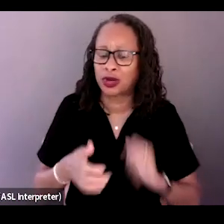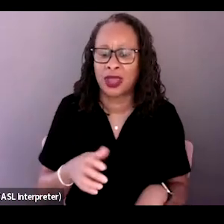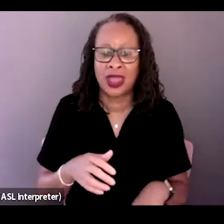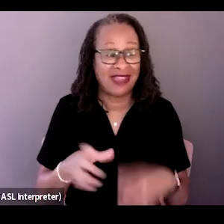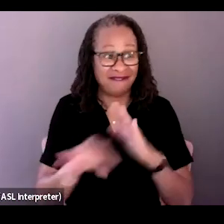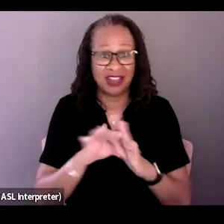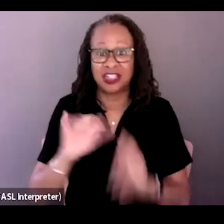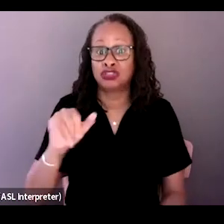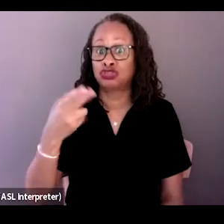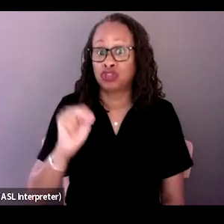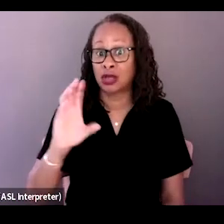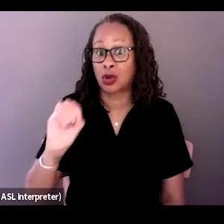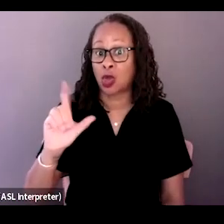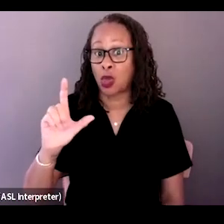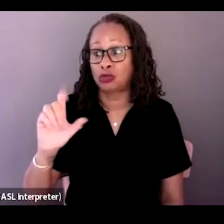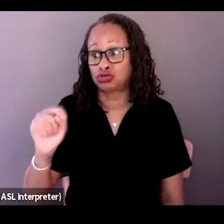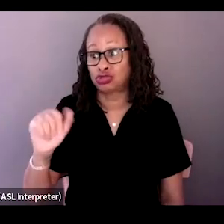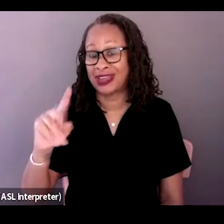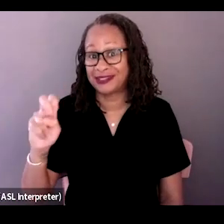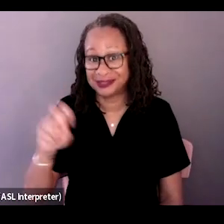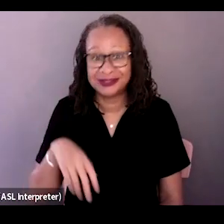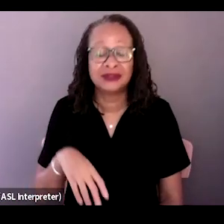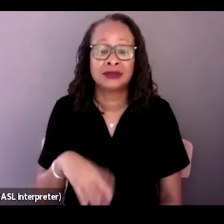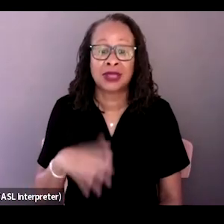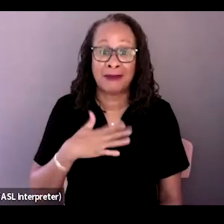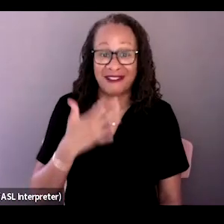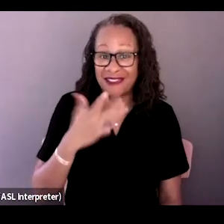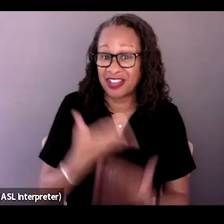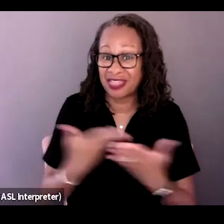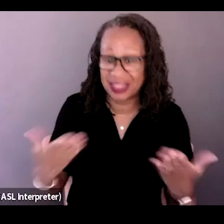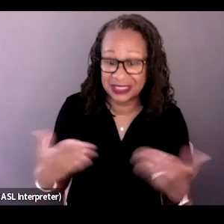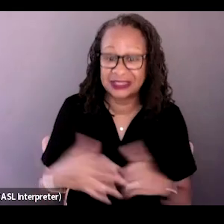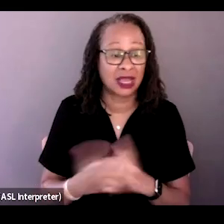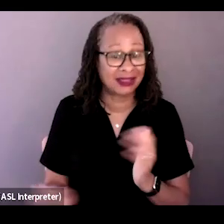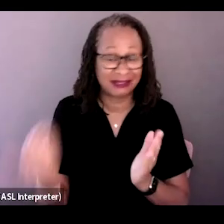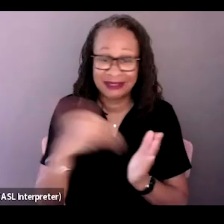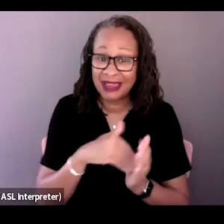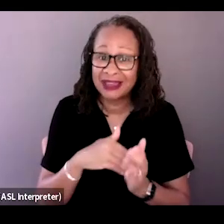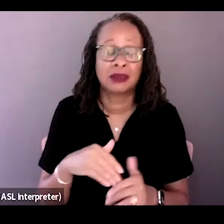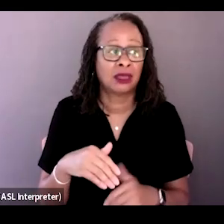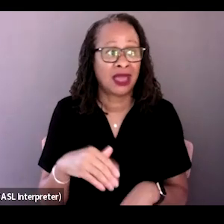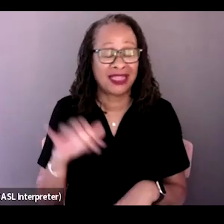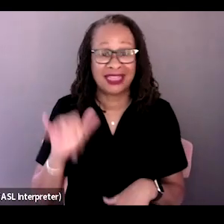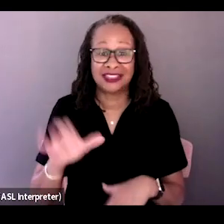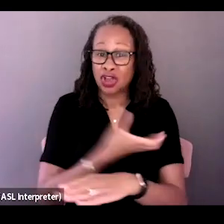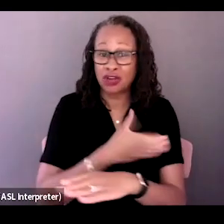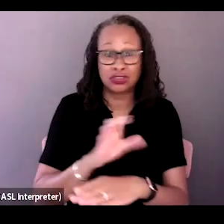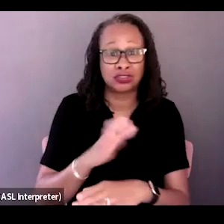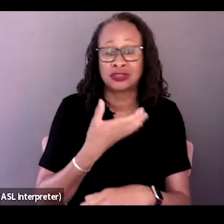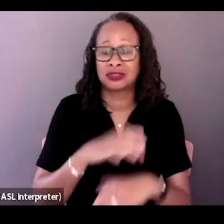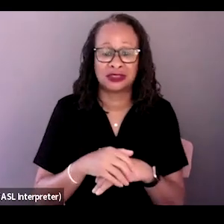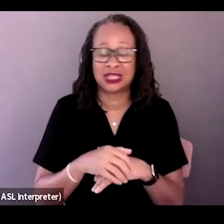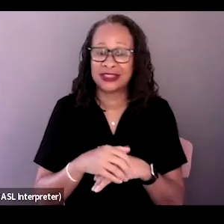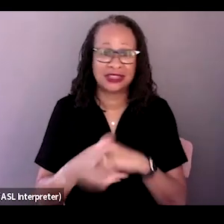Coltrane. You know, the My Favorite Things. That was again, it's a concert that was completely recorded and is in the